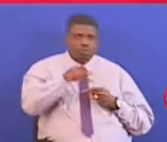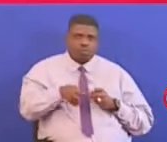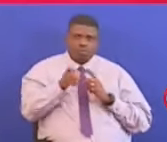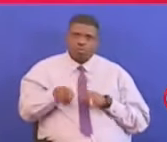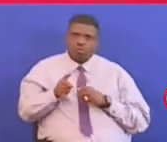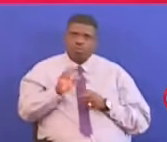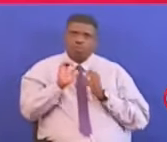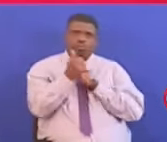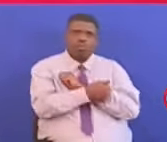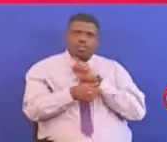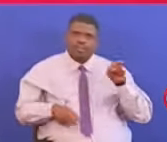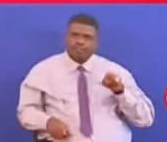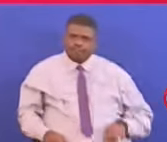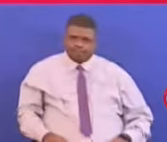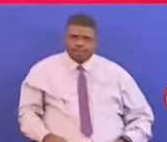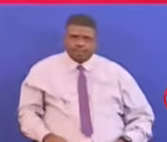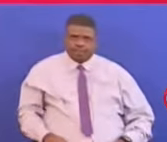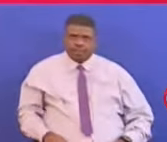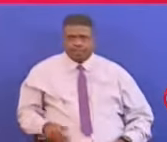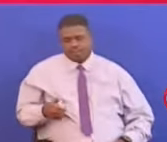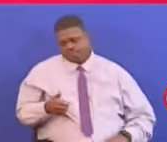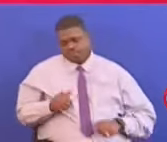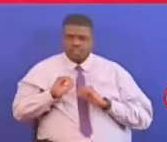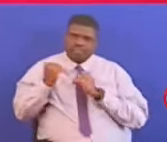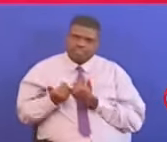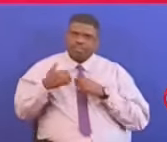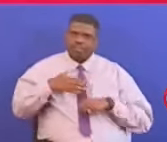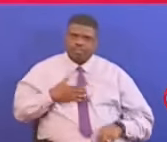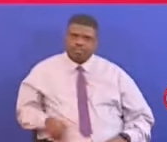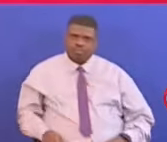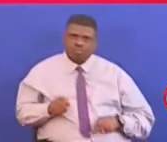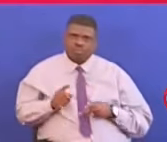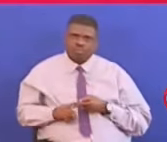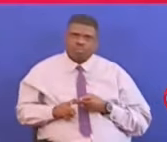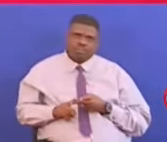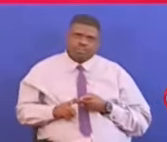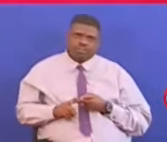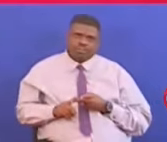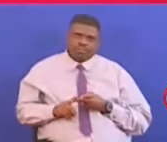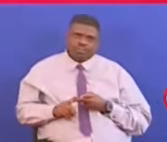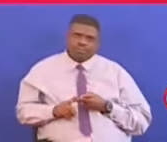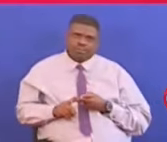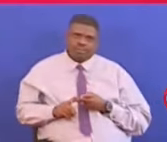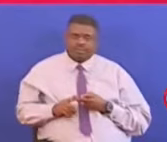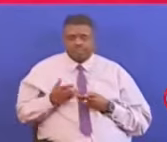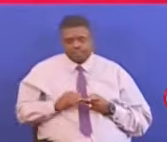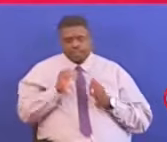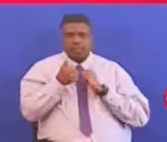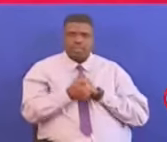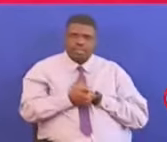a representative of my party, a representative of this National Assembly and my government.